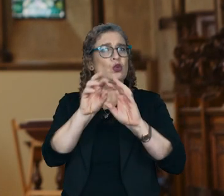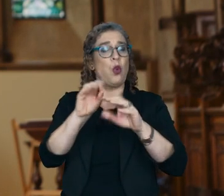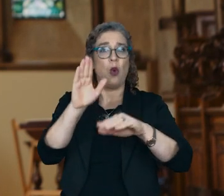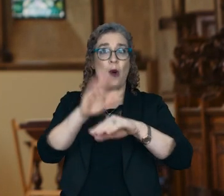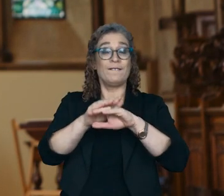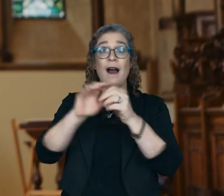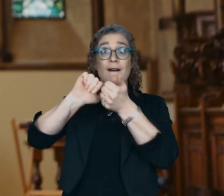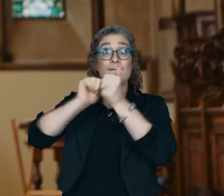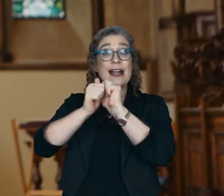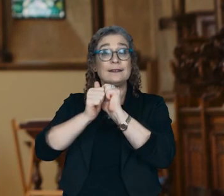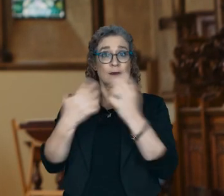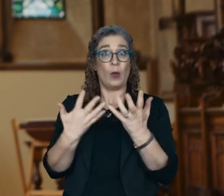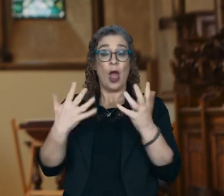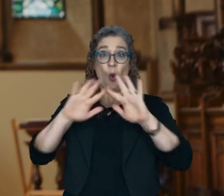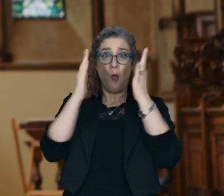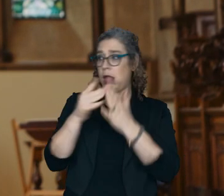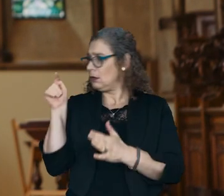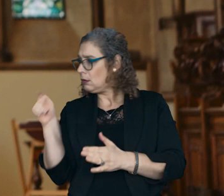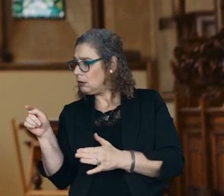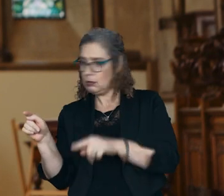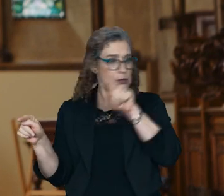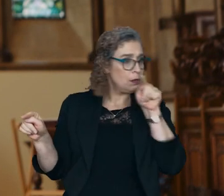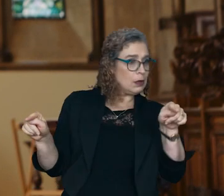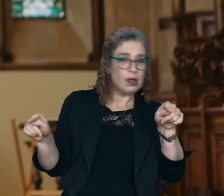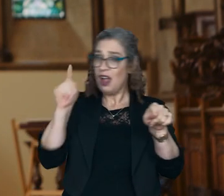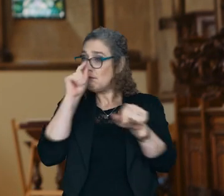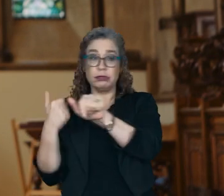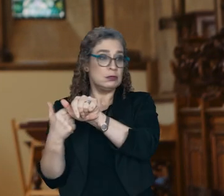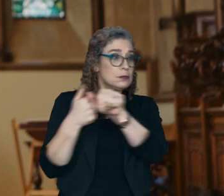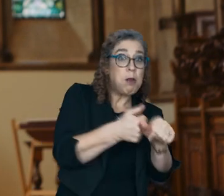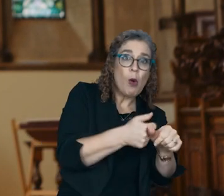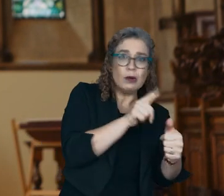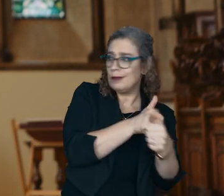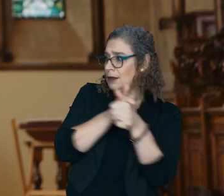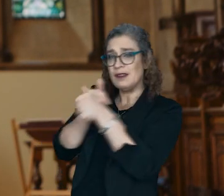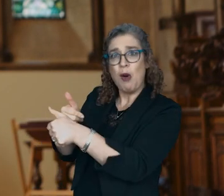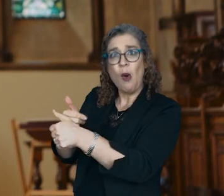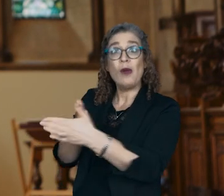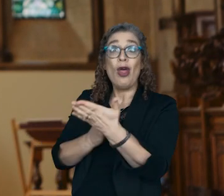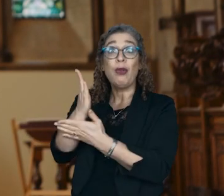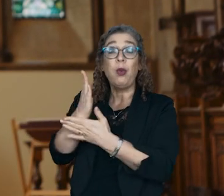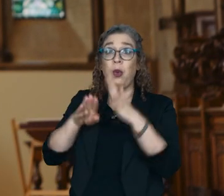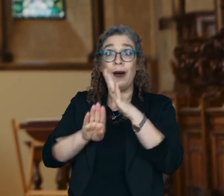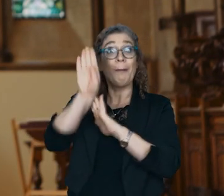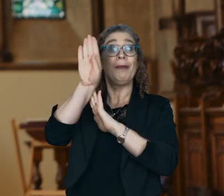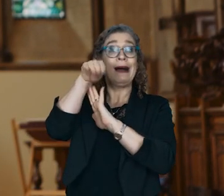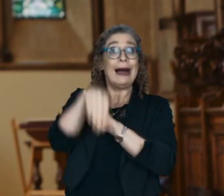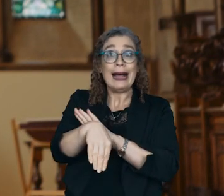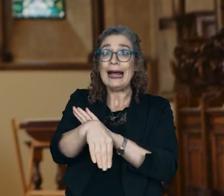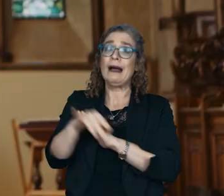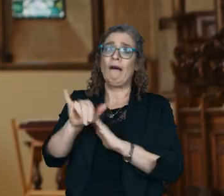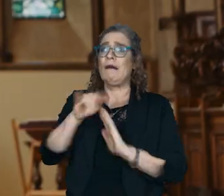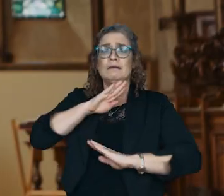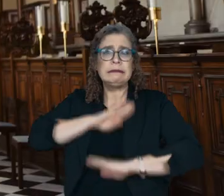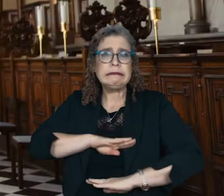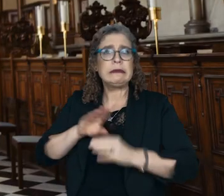of the world support one another in hard times and share in one another's joys in good